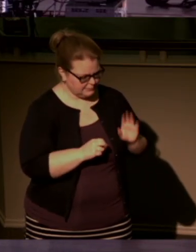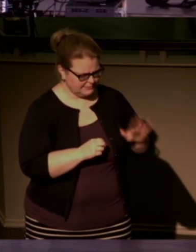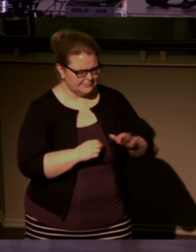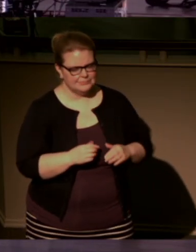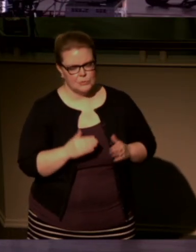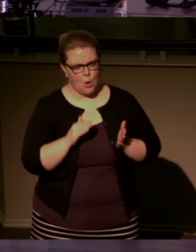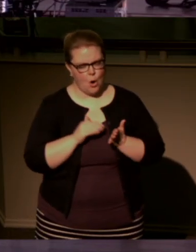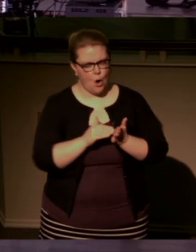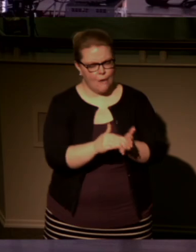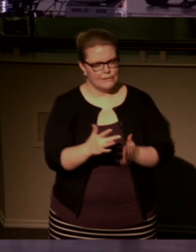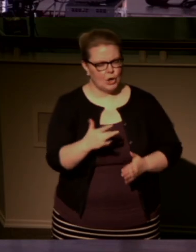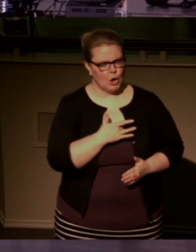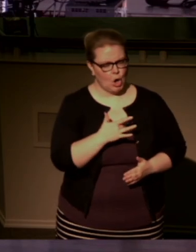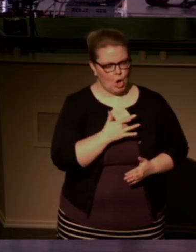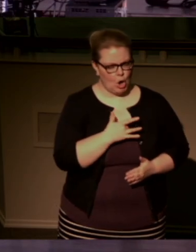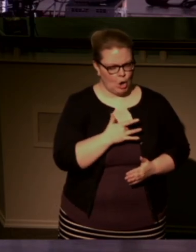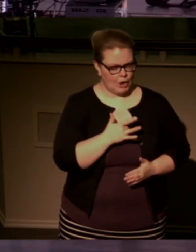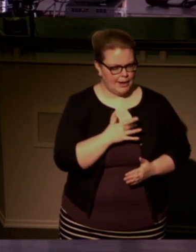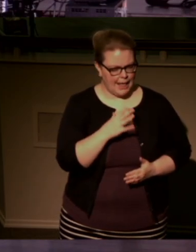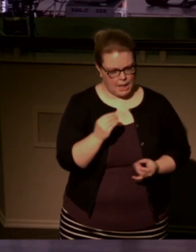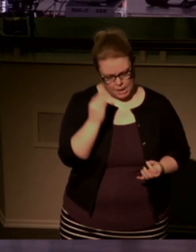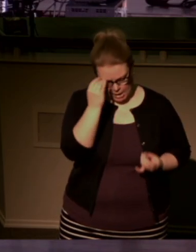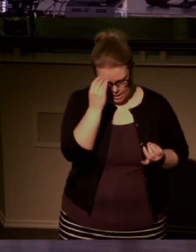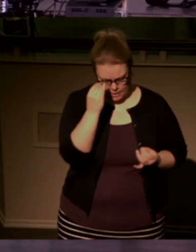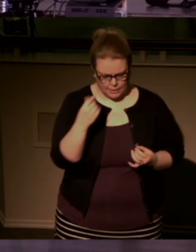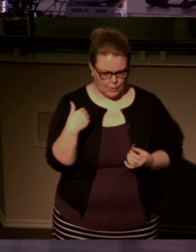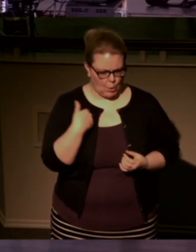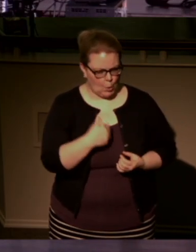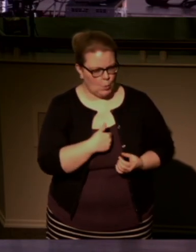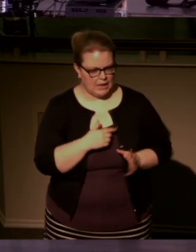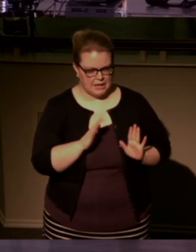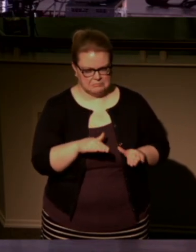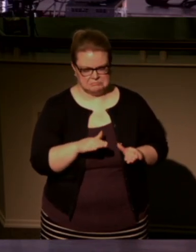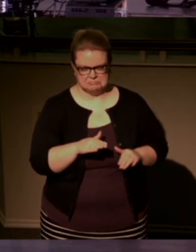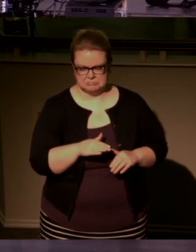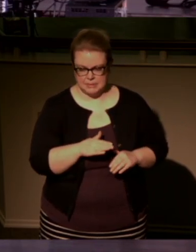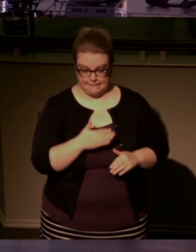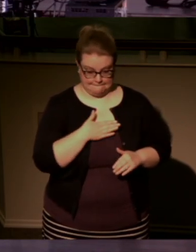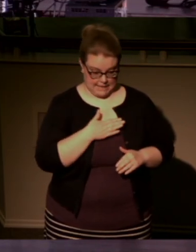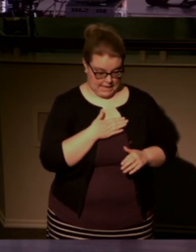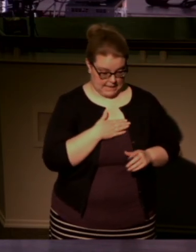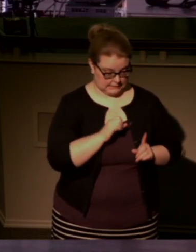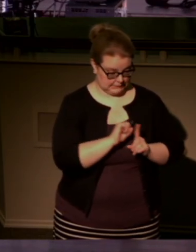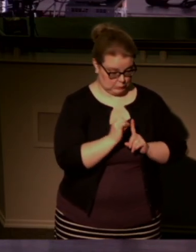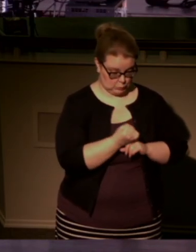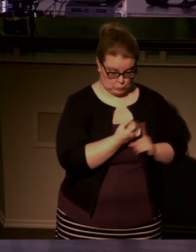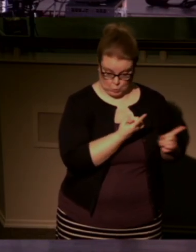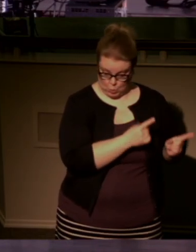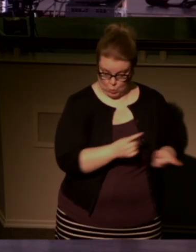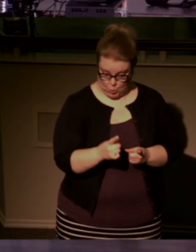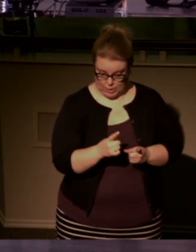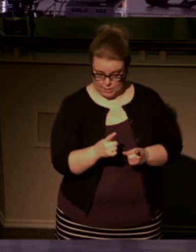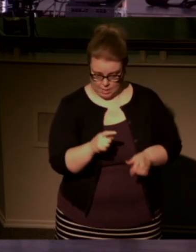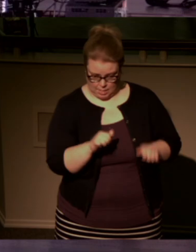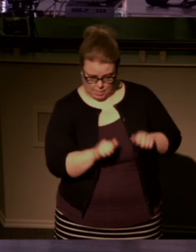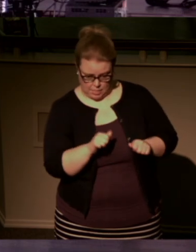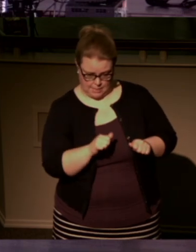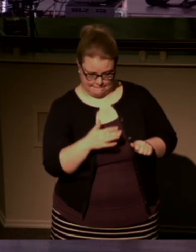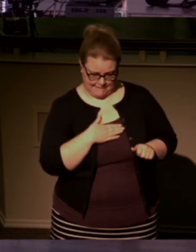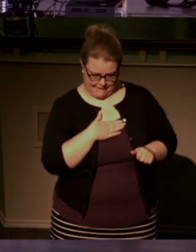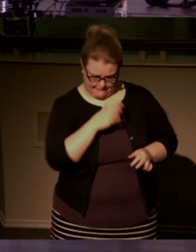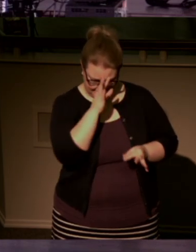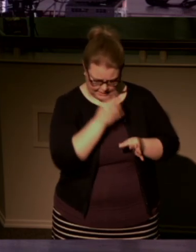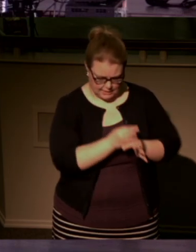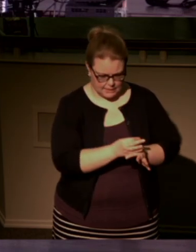heart. We justify, because of our current situation and the faith trial we're in, we